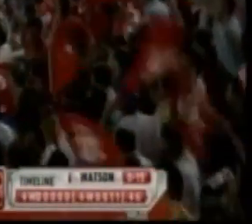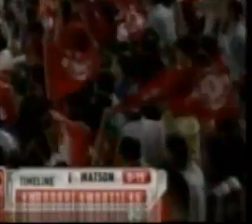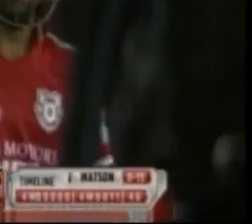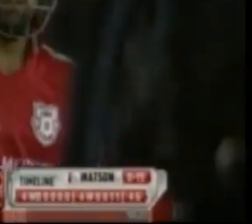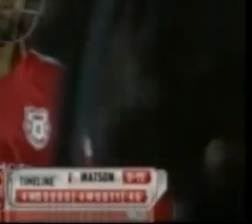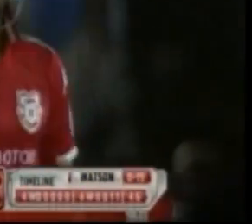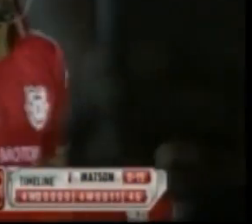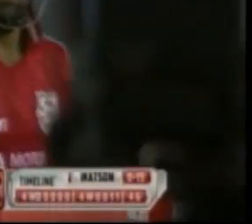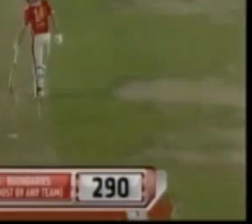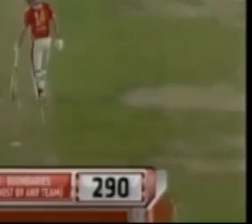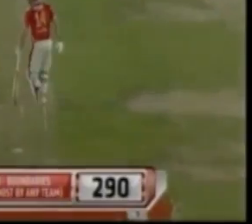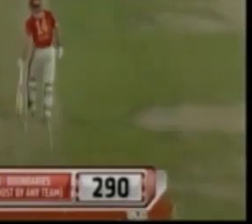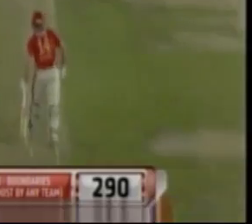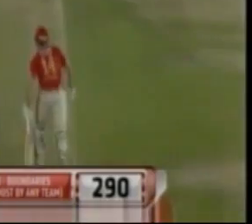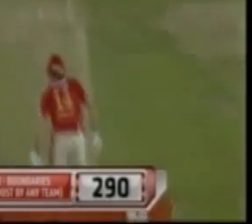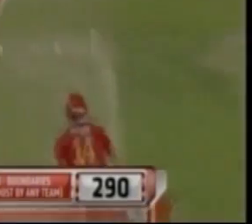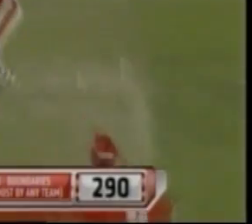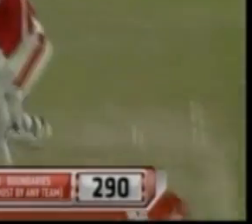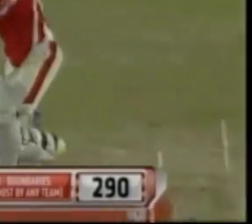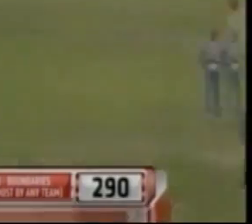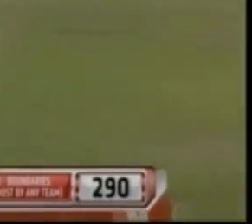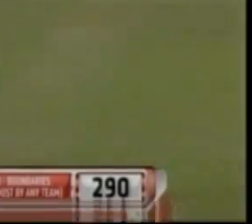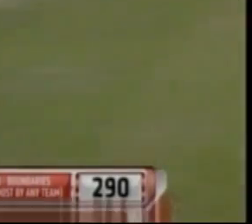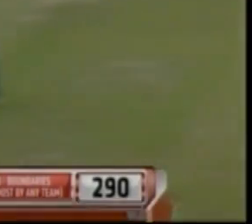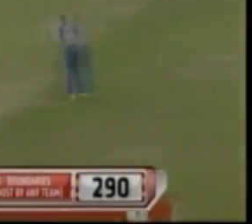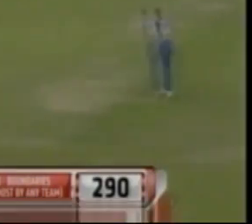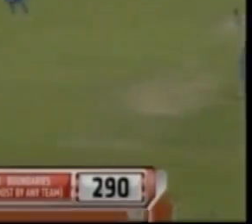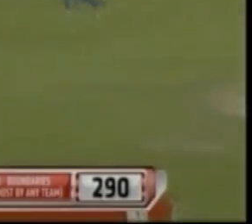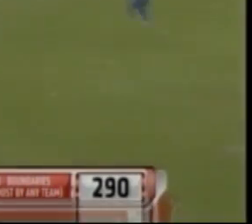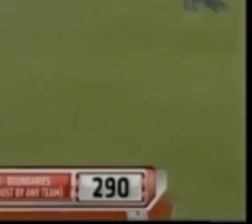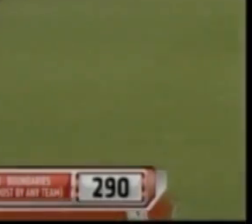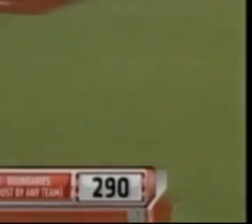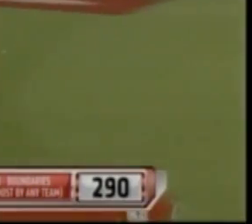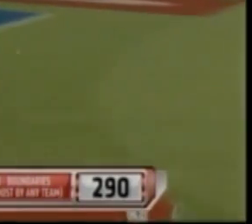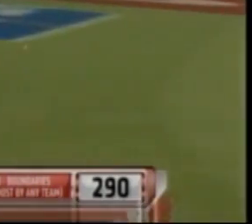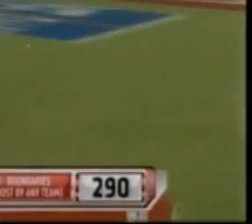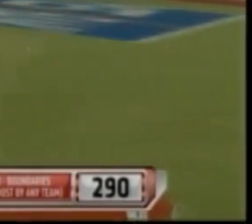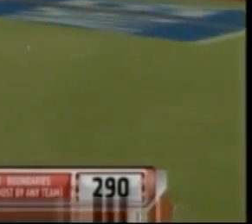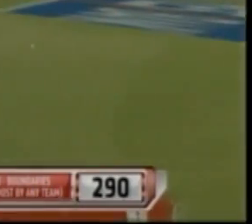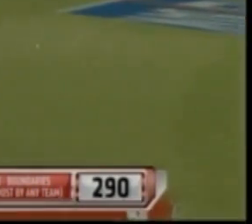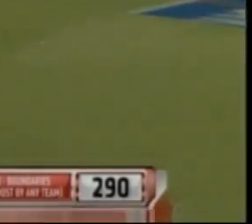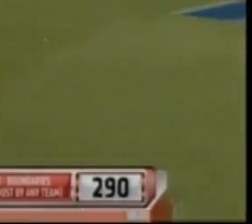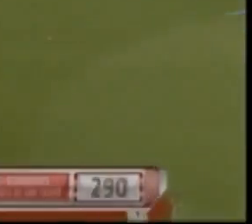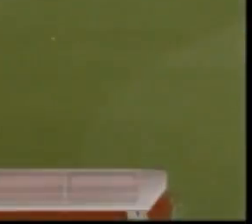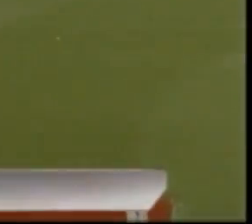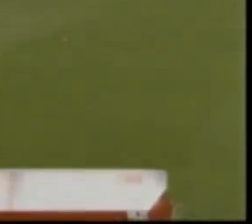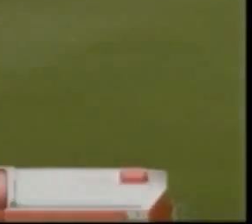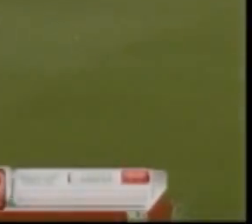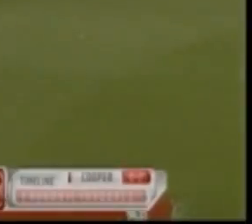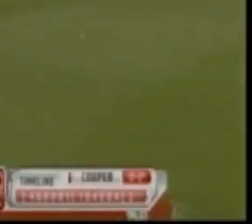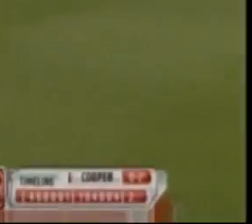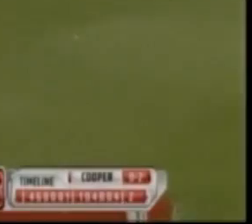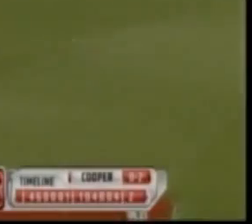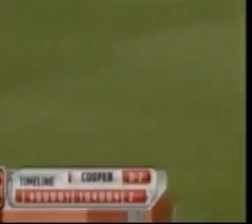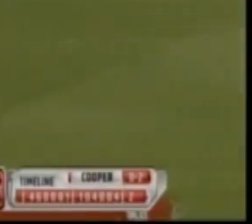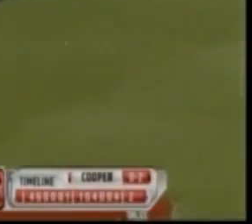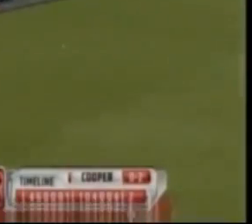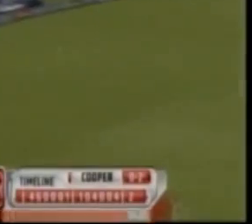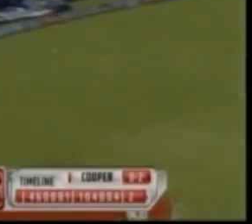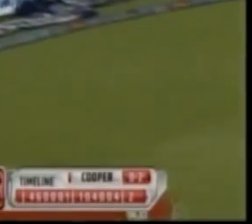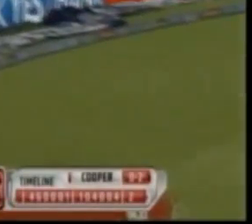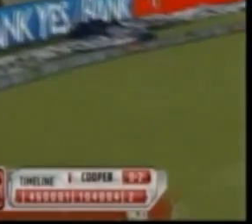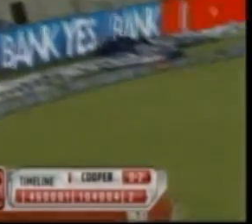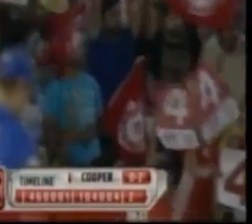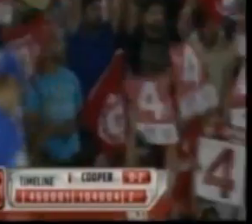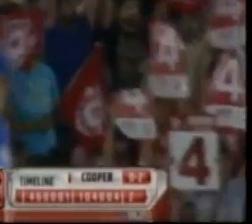by 40 from Sean Marsh. Actually, all the batsmen who got in for Punjab made double figures. Royals then fell short of the